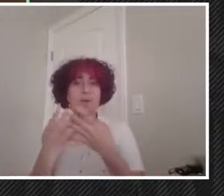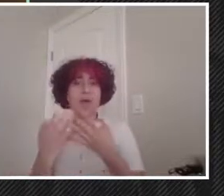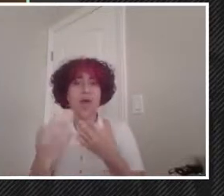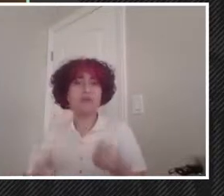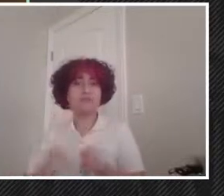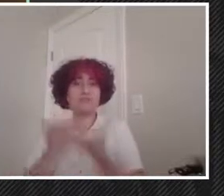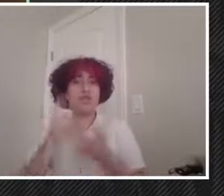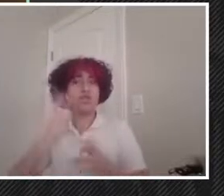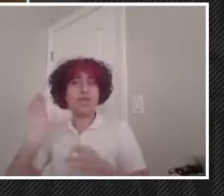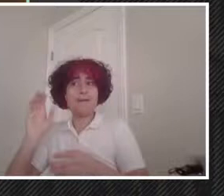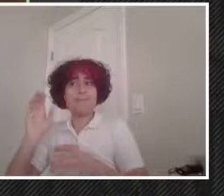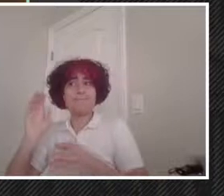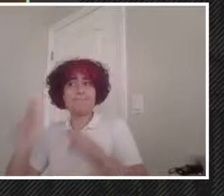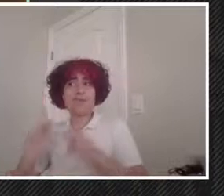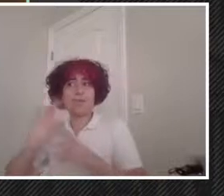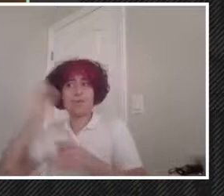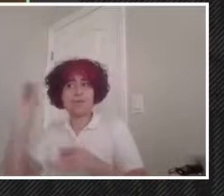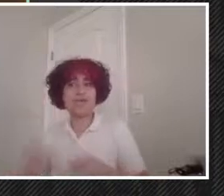today